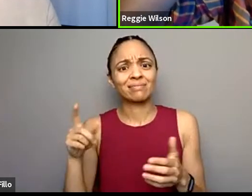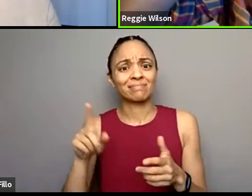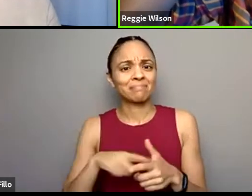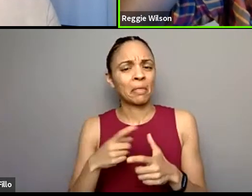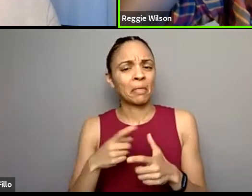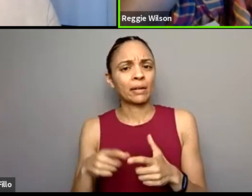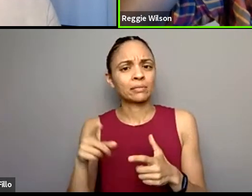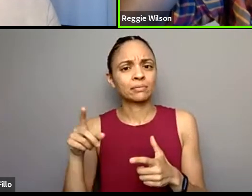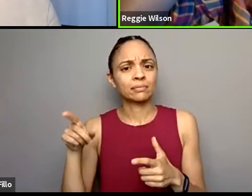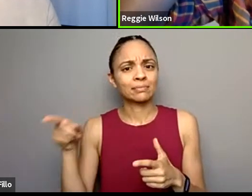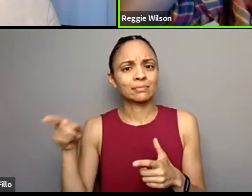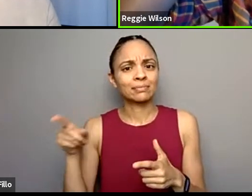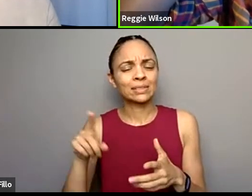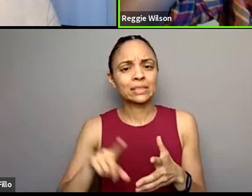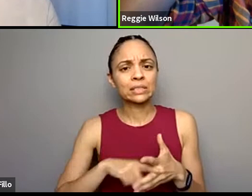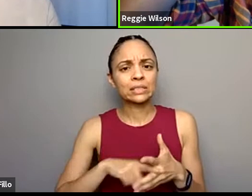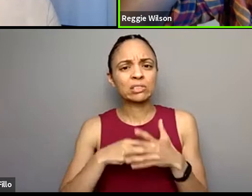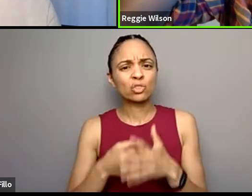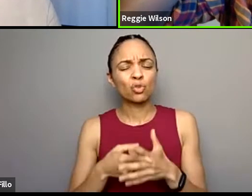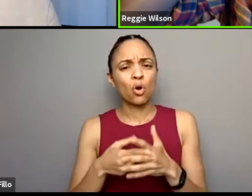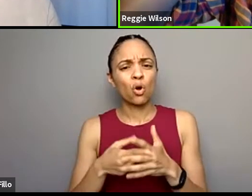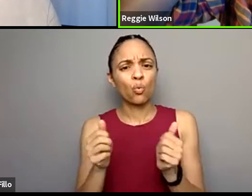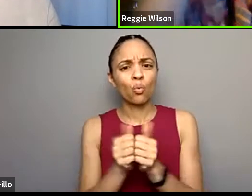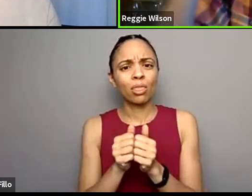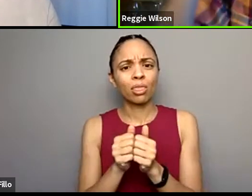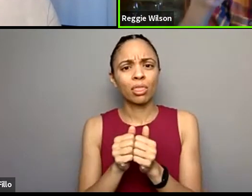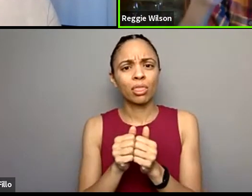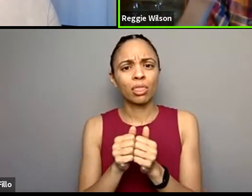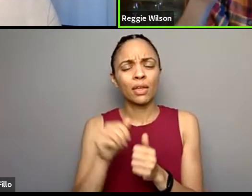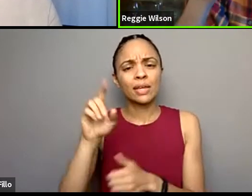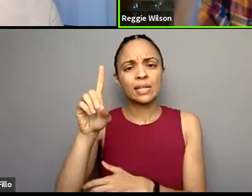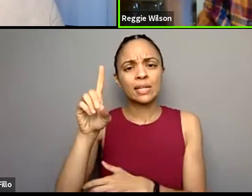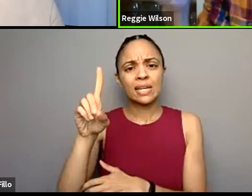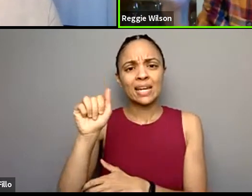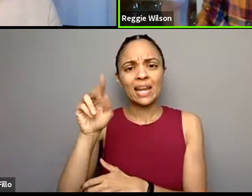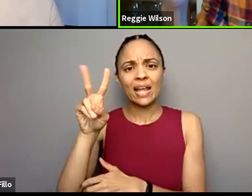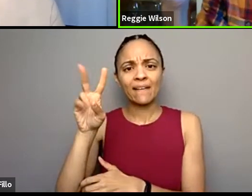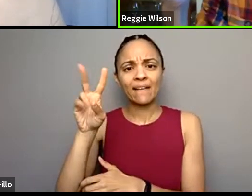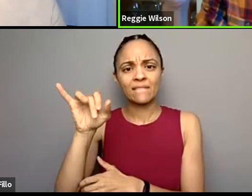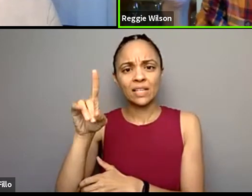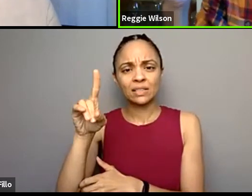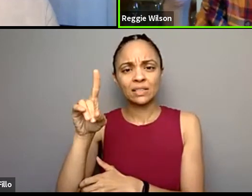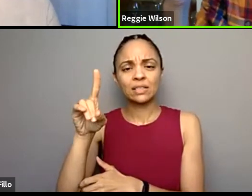it wasn't David's company, he ended up working with David Rousseff, but went out to UCLA to get his degree.